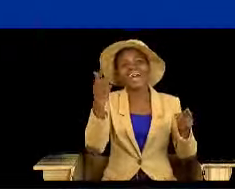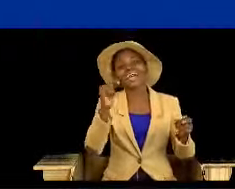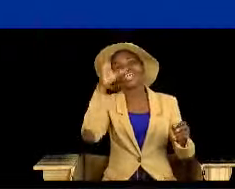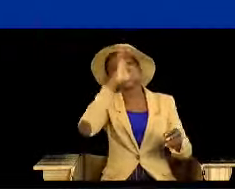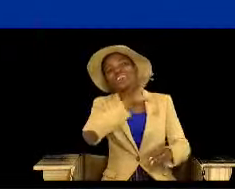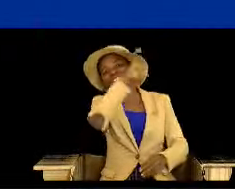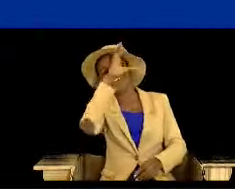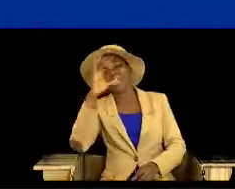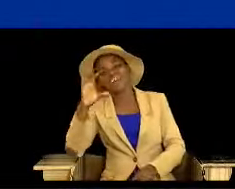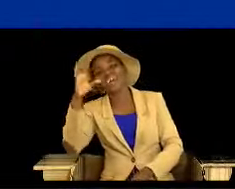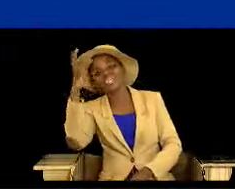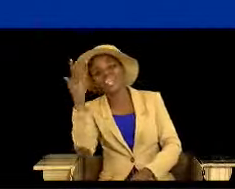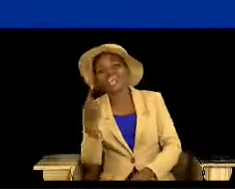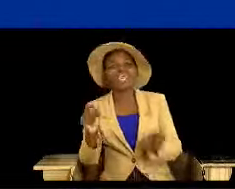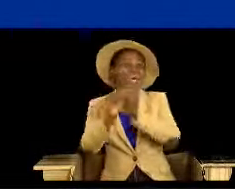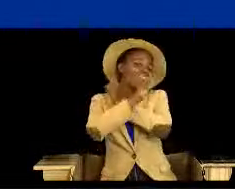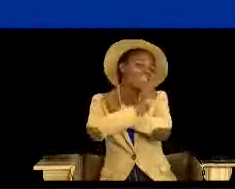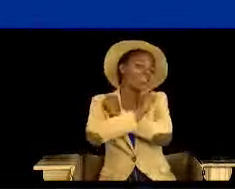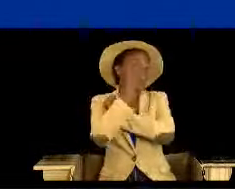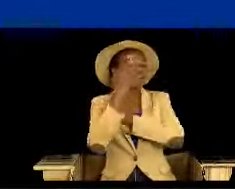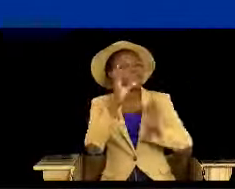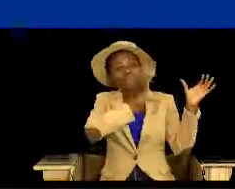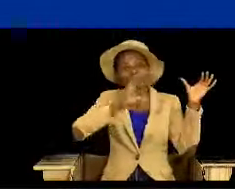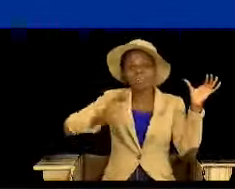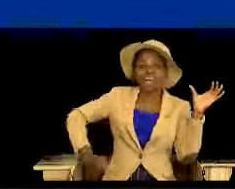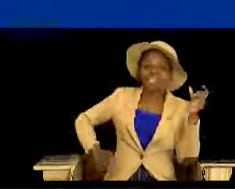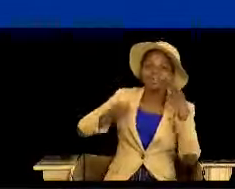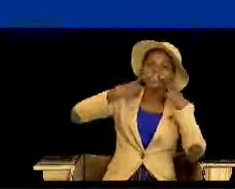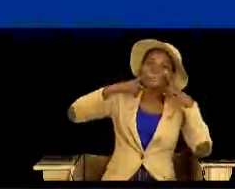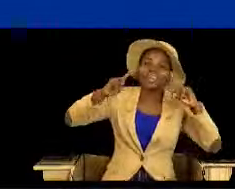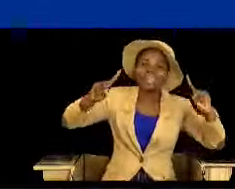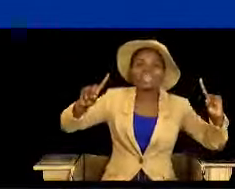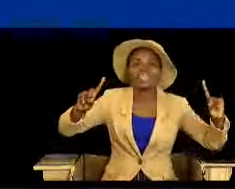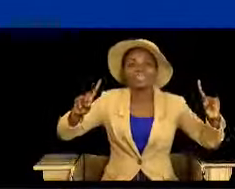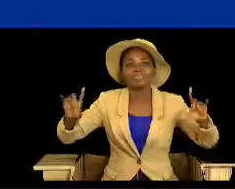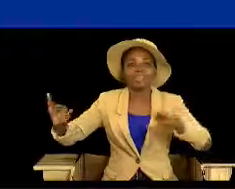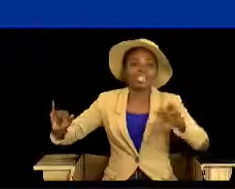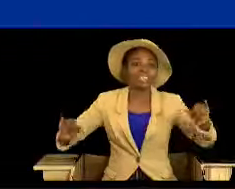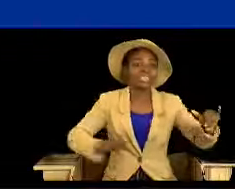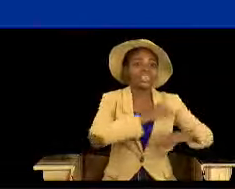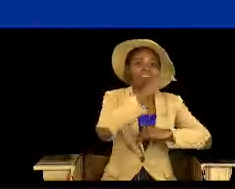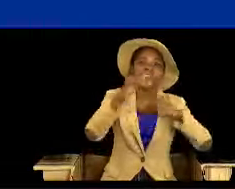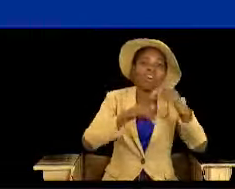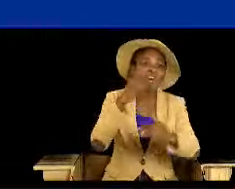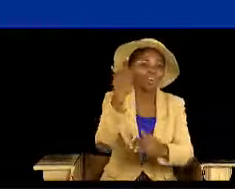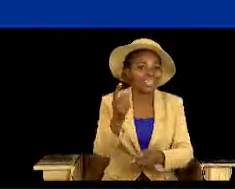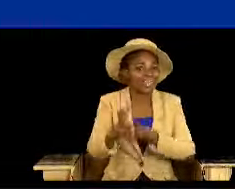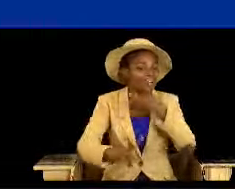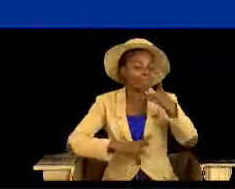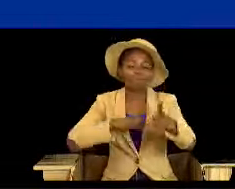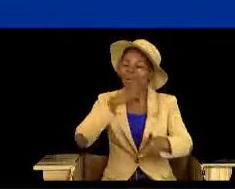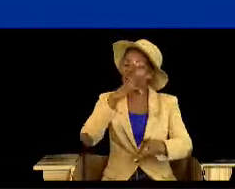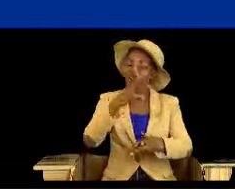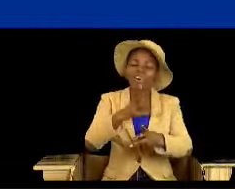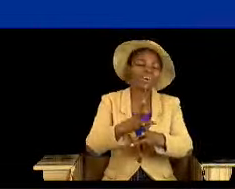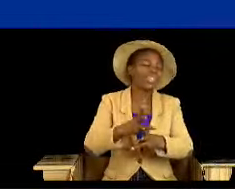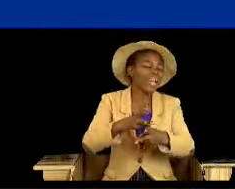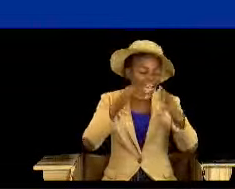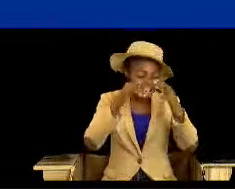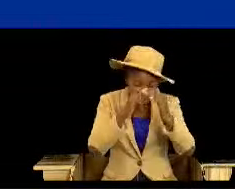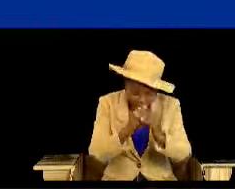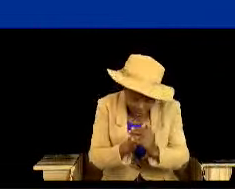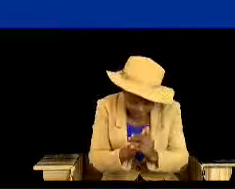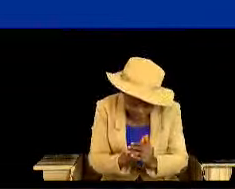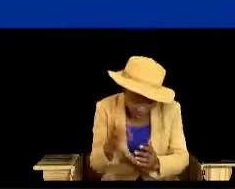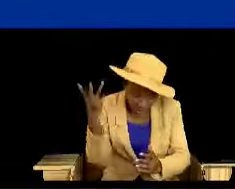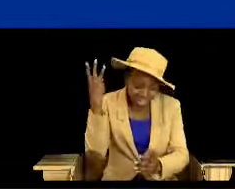High the Cross the love of Christ till all the world